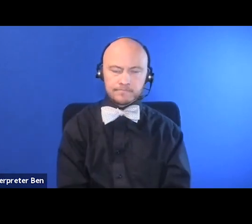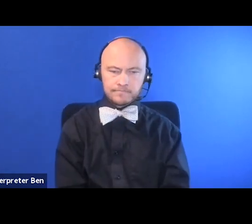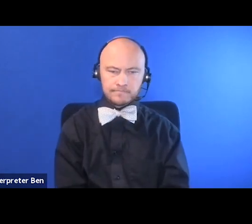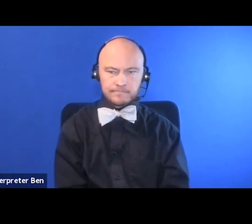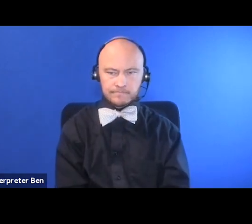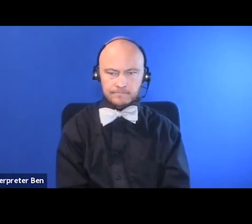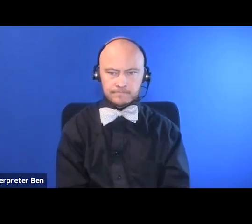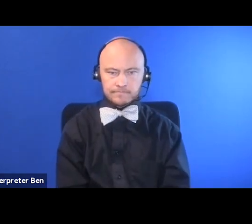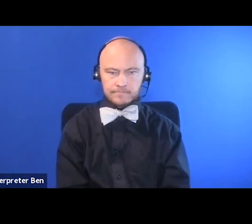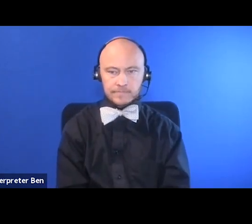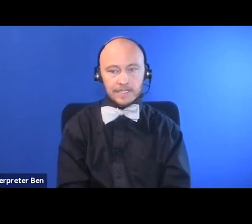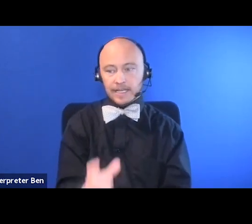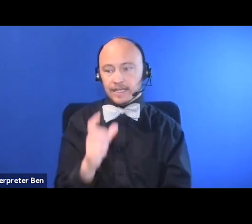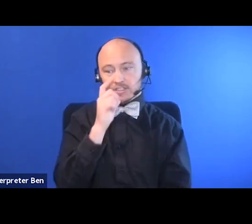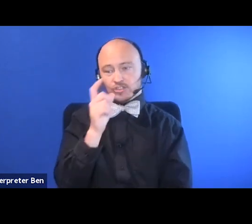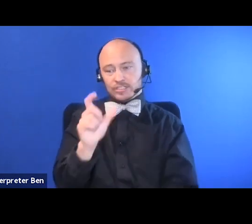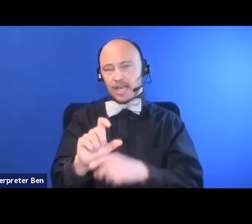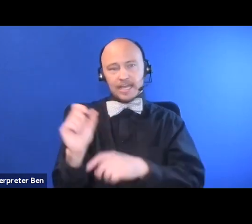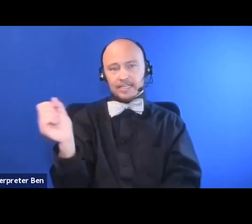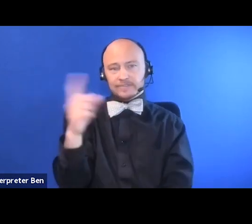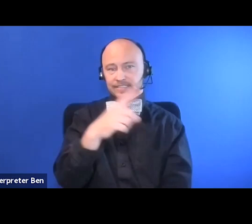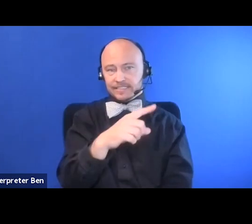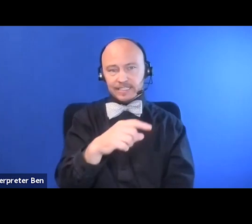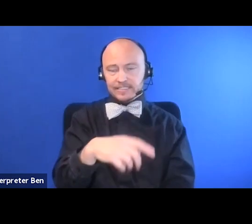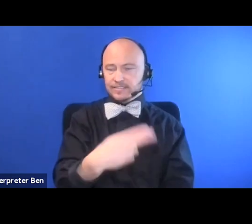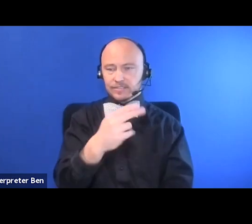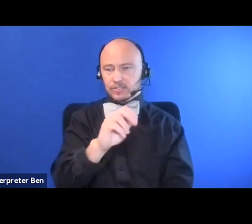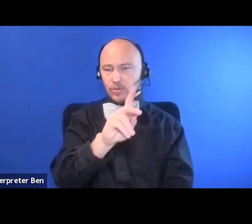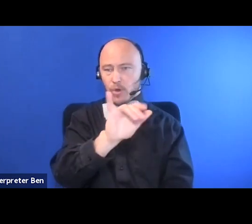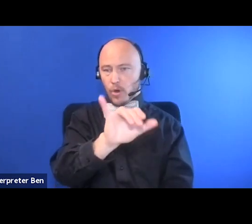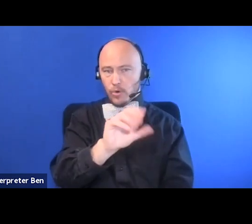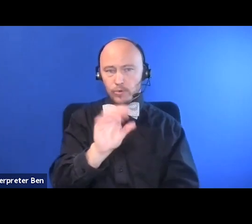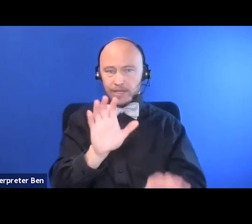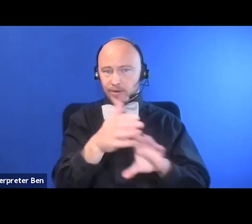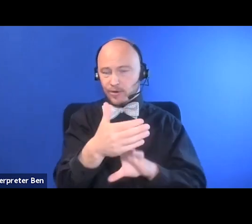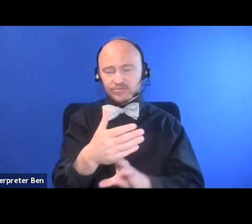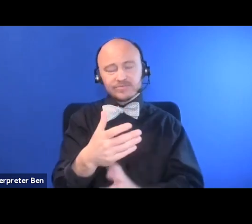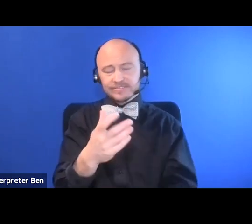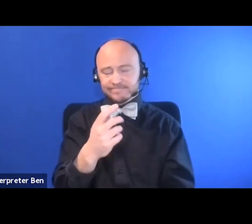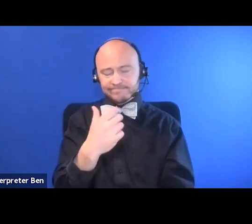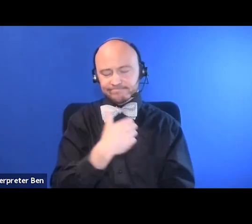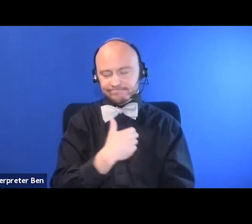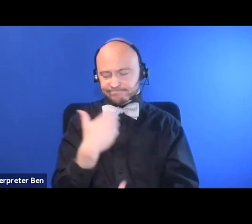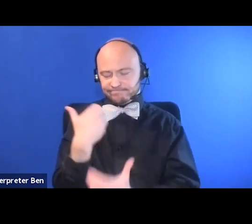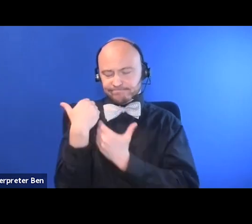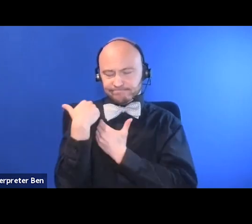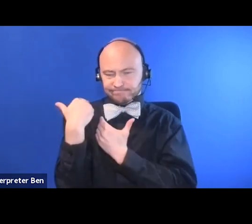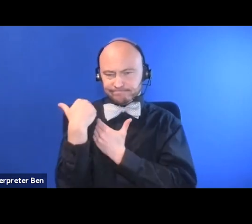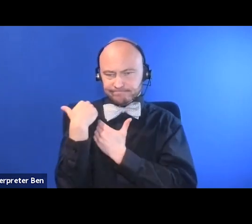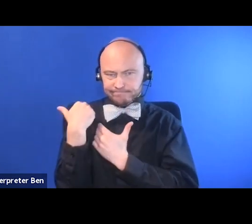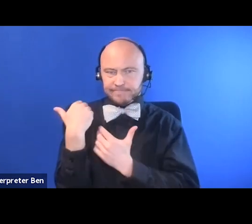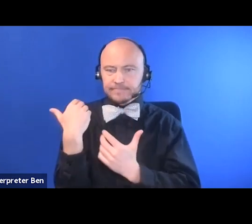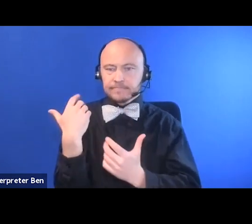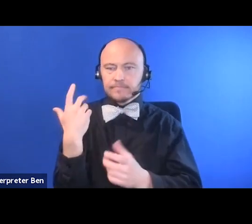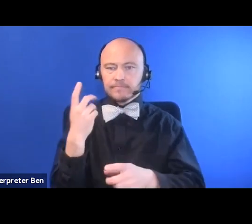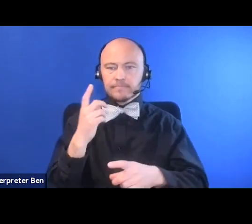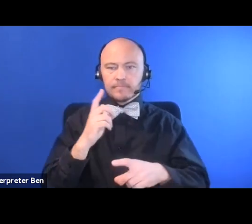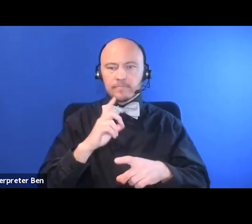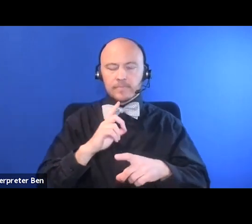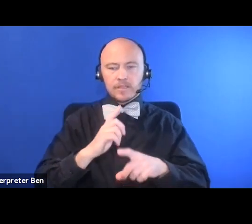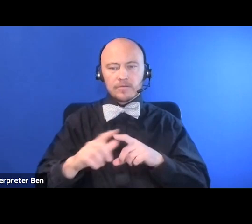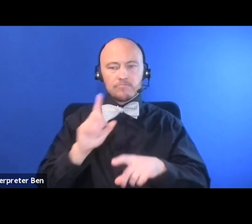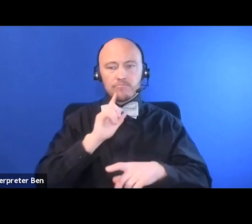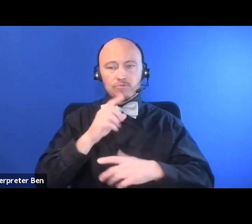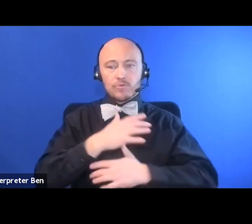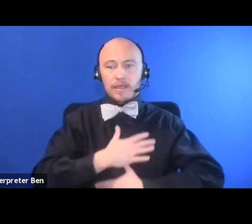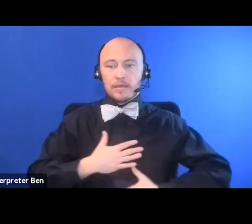I shouldn't have sent Haren-san to the Hoki coast, he said. But he takes such pleasure from